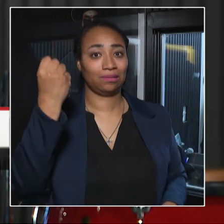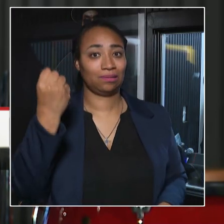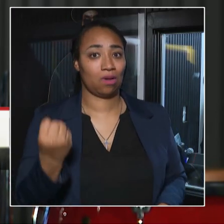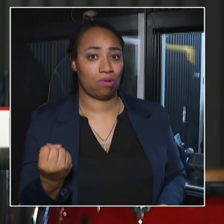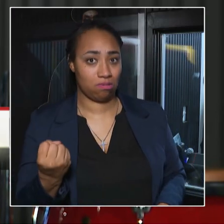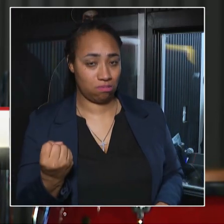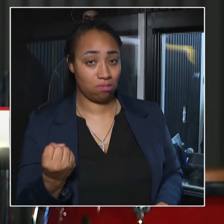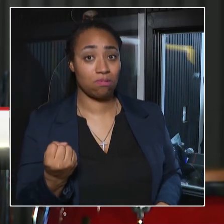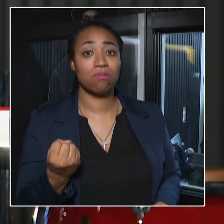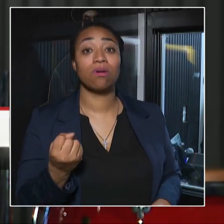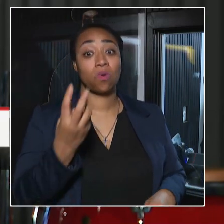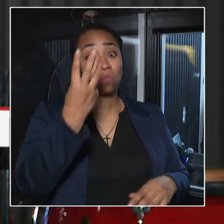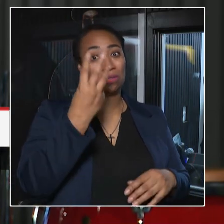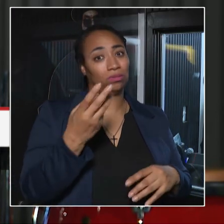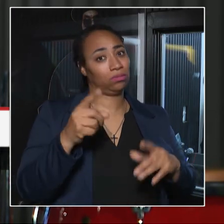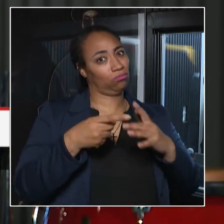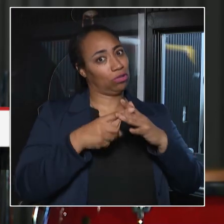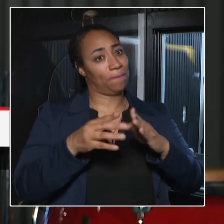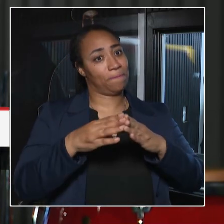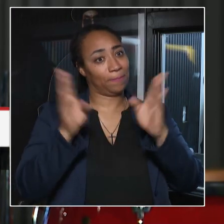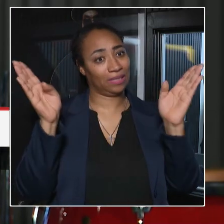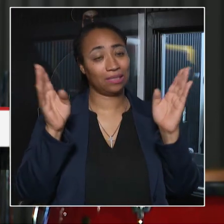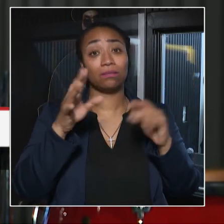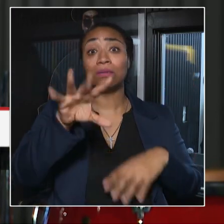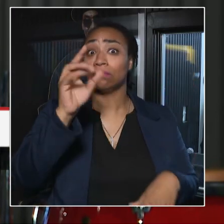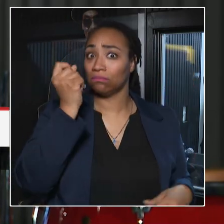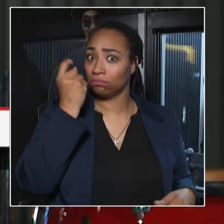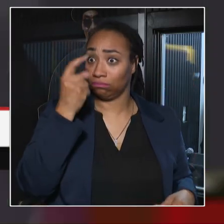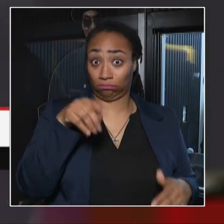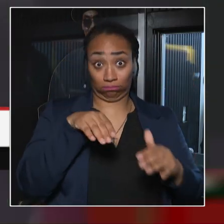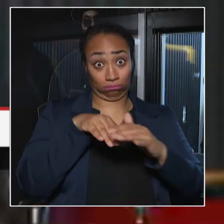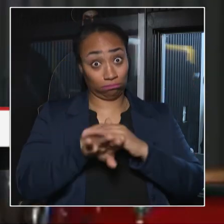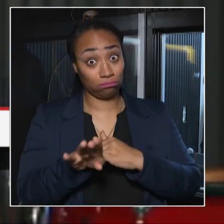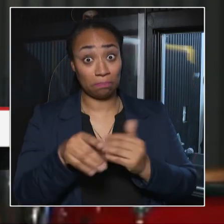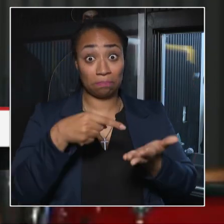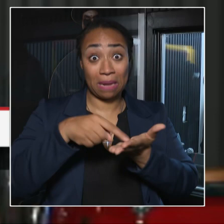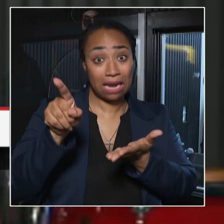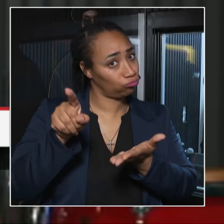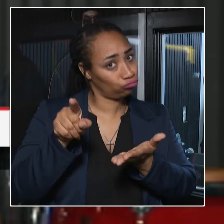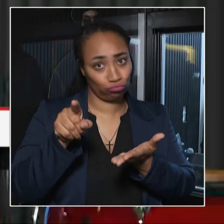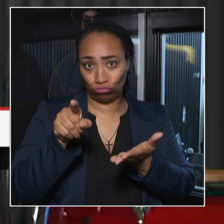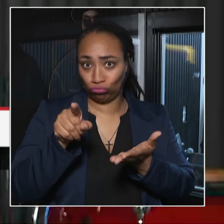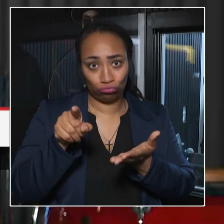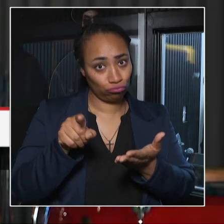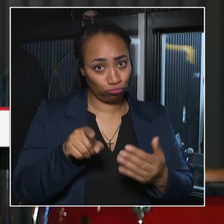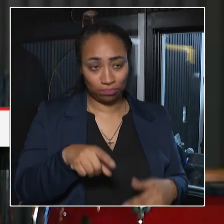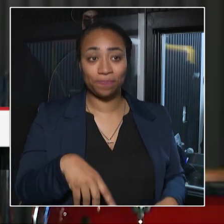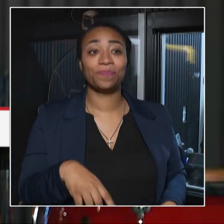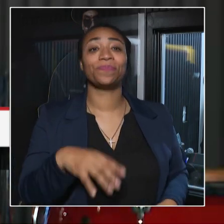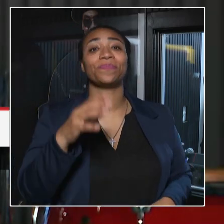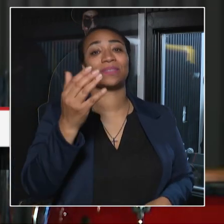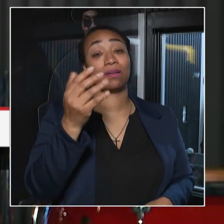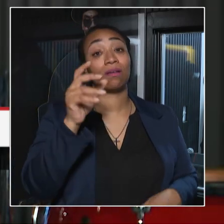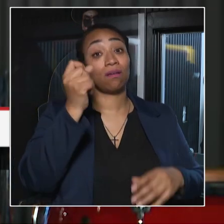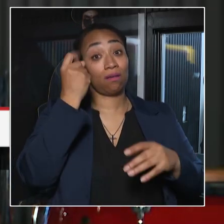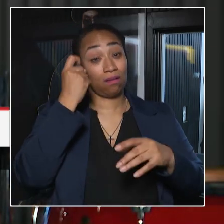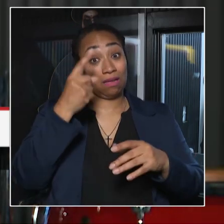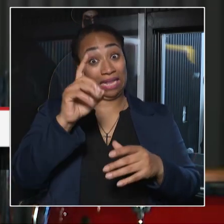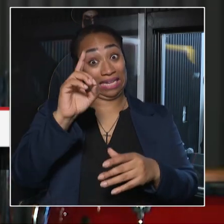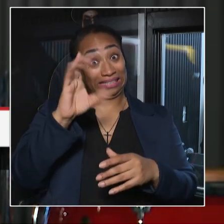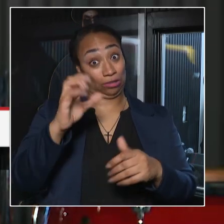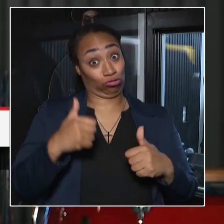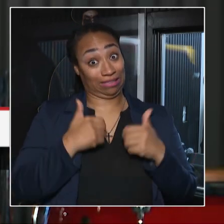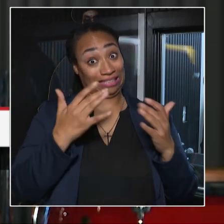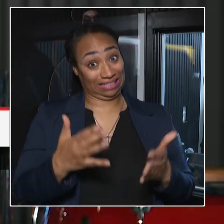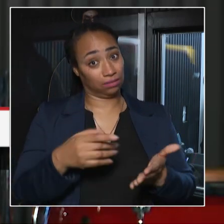it's free. If you're not from D.C., you have to give a donation. And the donation is $15. Because it